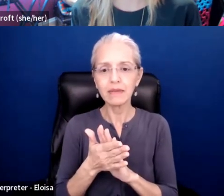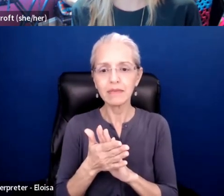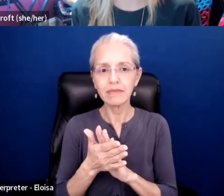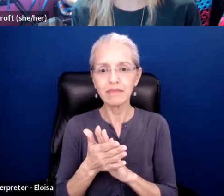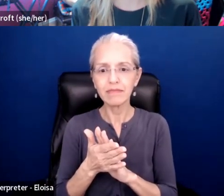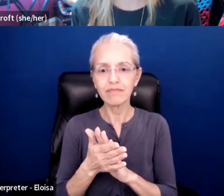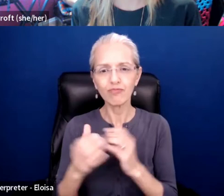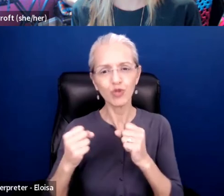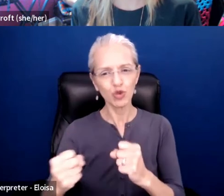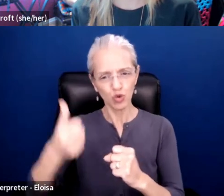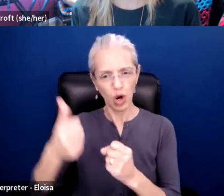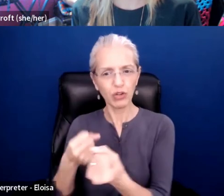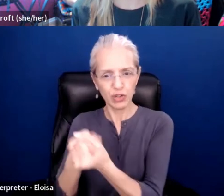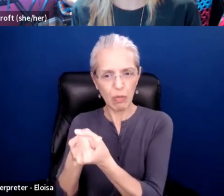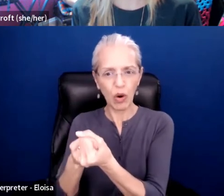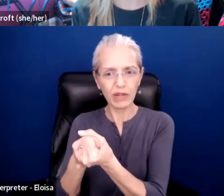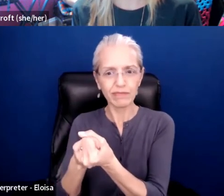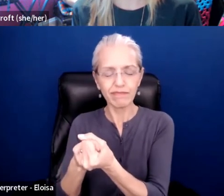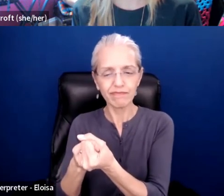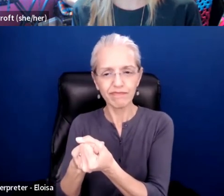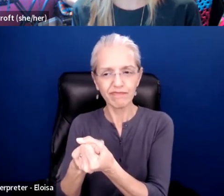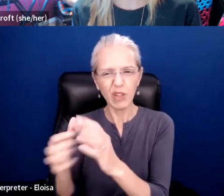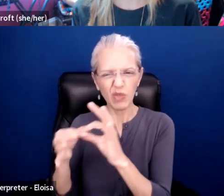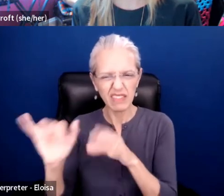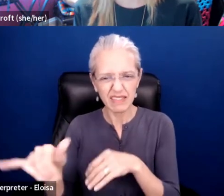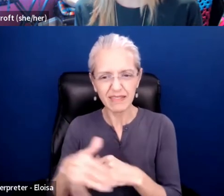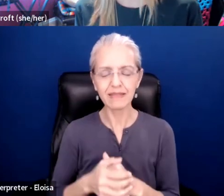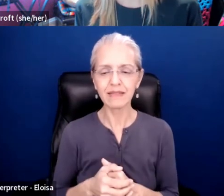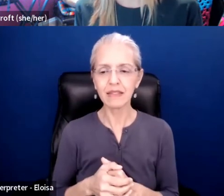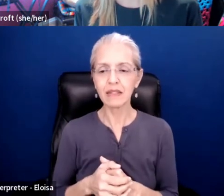a greater support in that regard. I think that